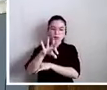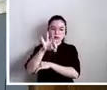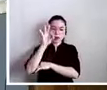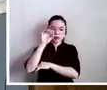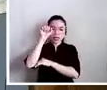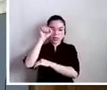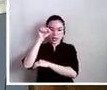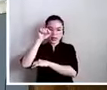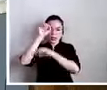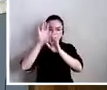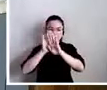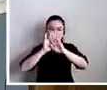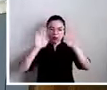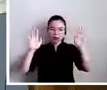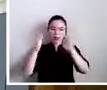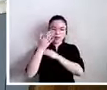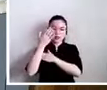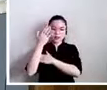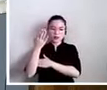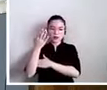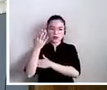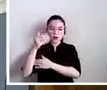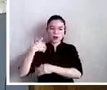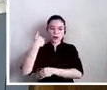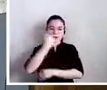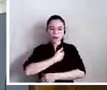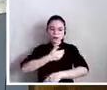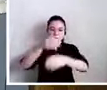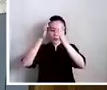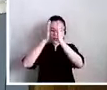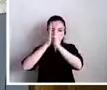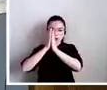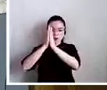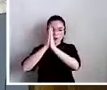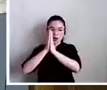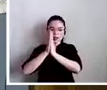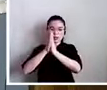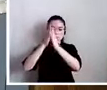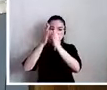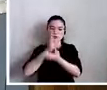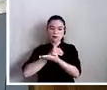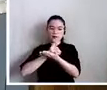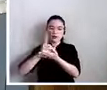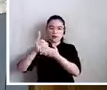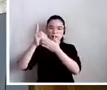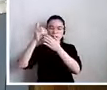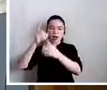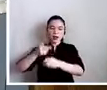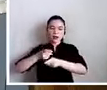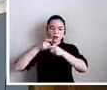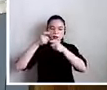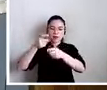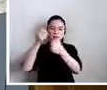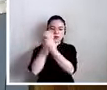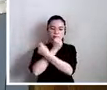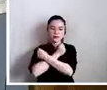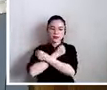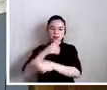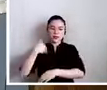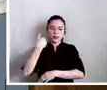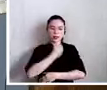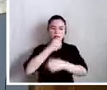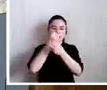and it shall be opened unto you. Give, we beseech you, to us who ask the gift of your divine love, that we may